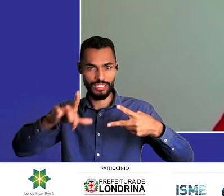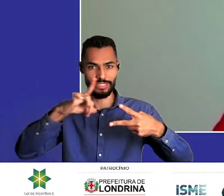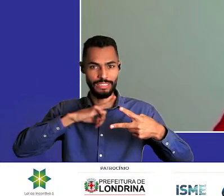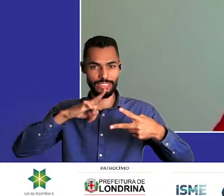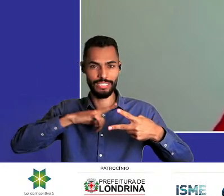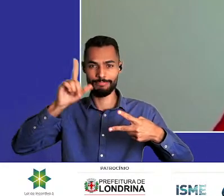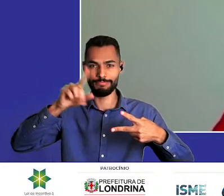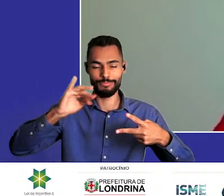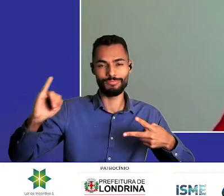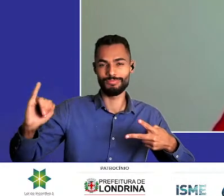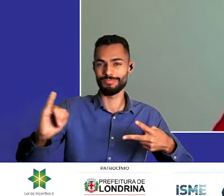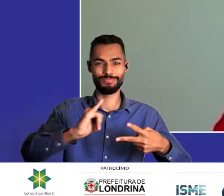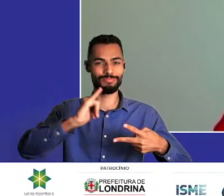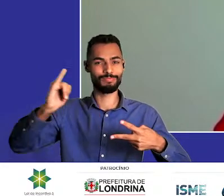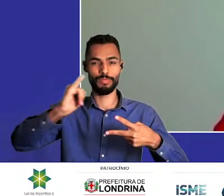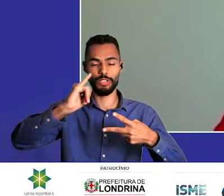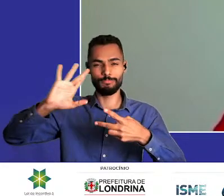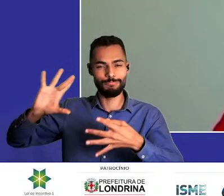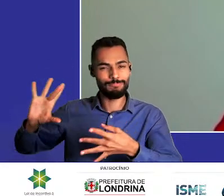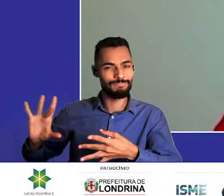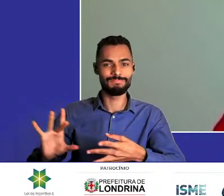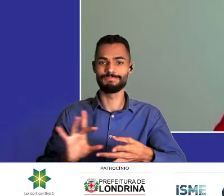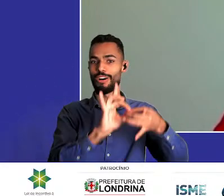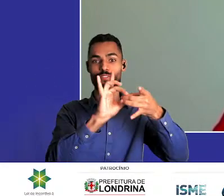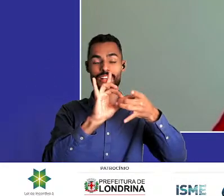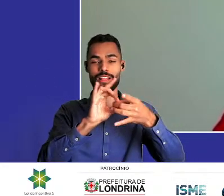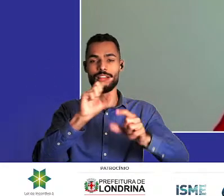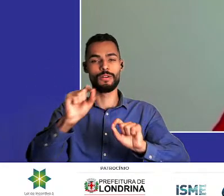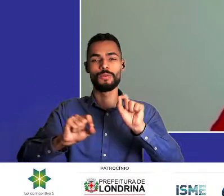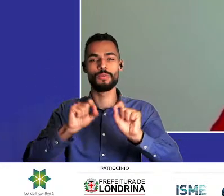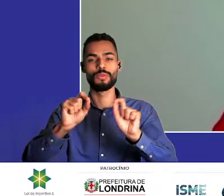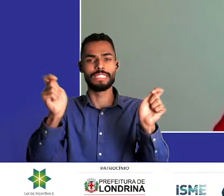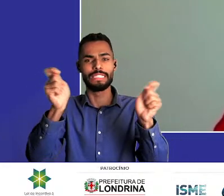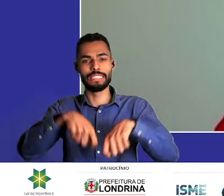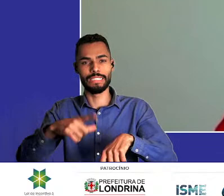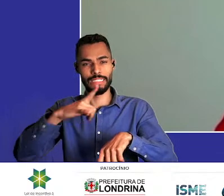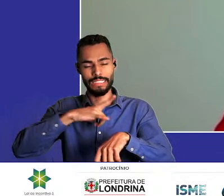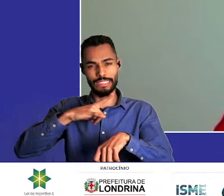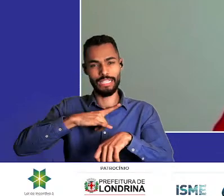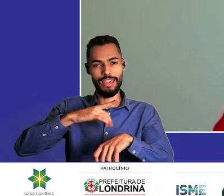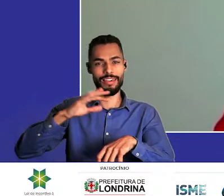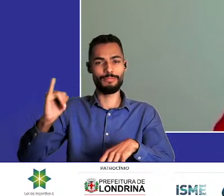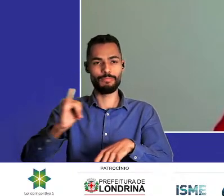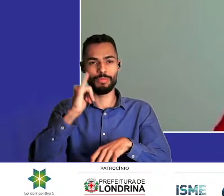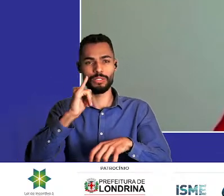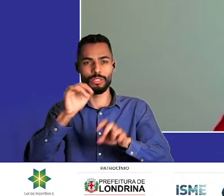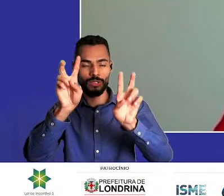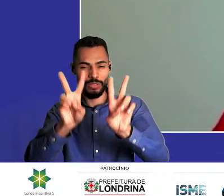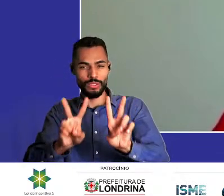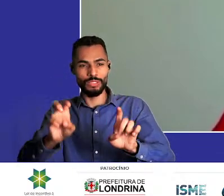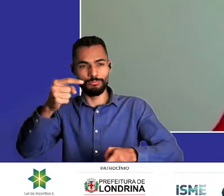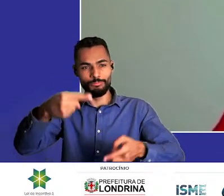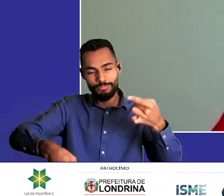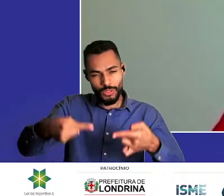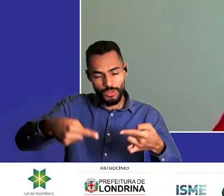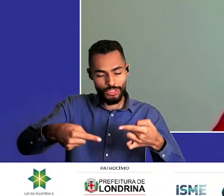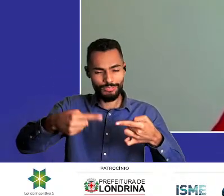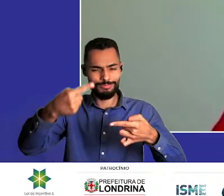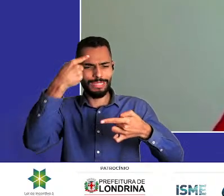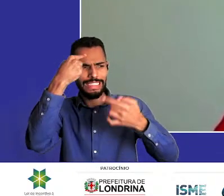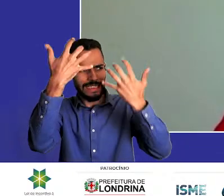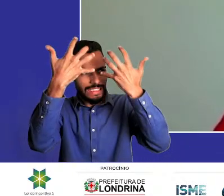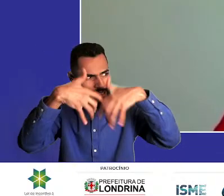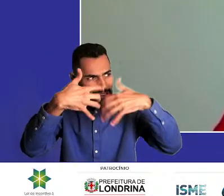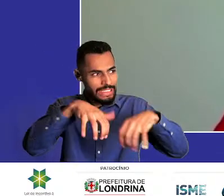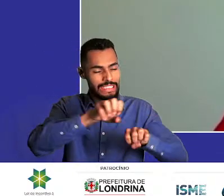background to discuss about epistemology on music education. We need to find a way to understand